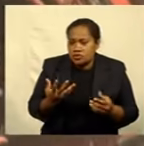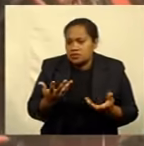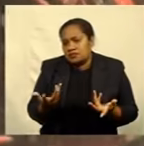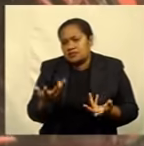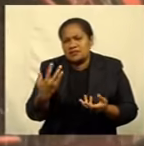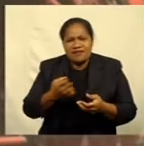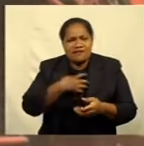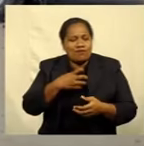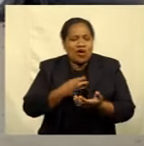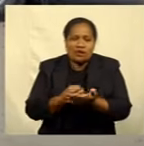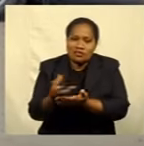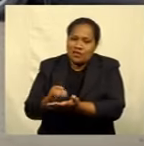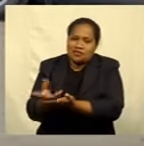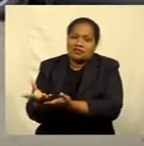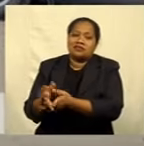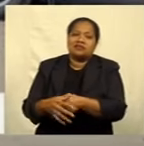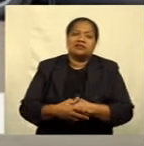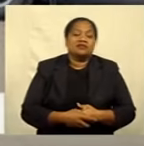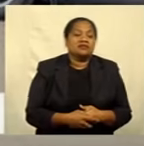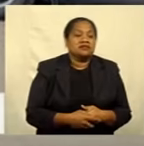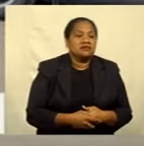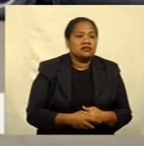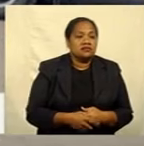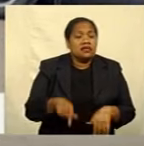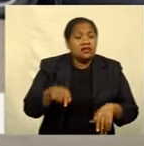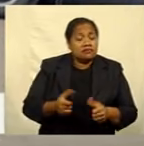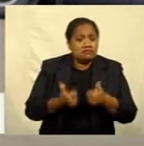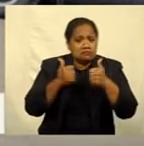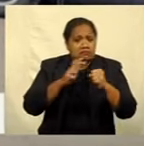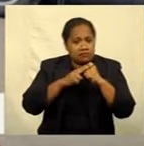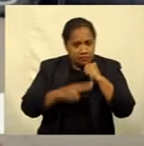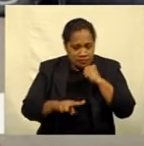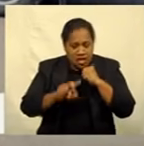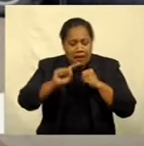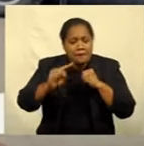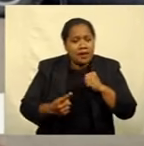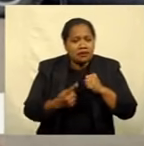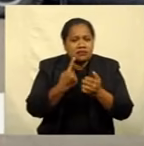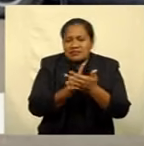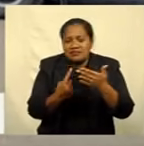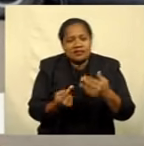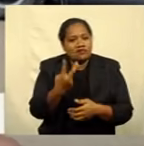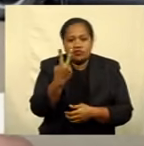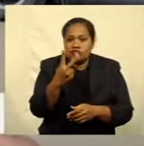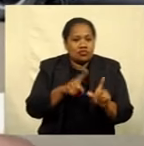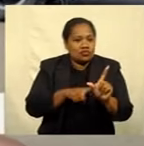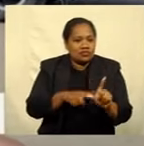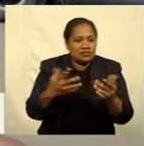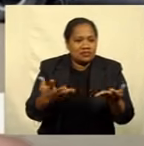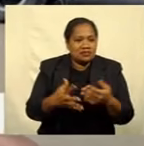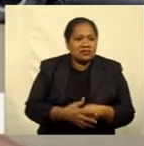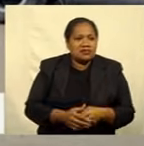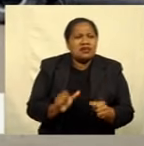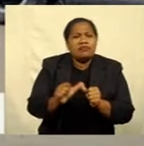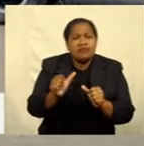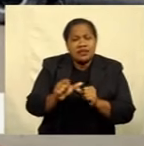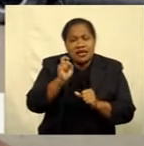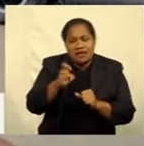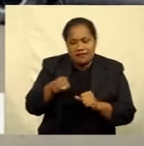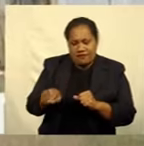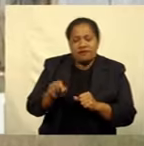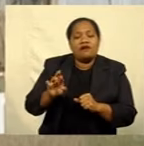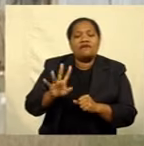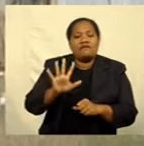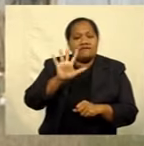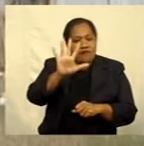cane. This is good news, but it's only for 2 years. It would have been better for us farmers if this was for